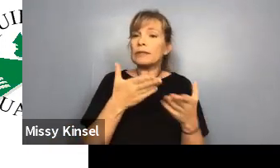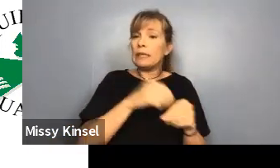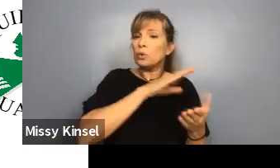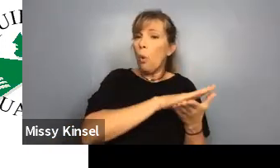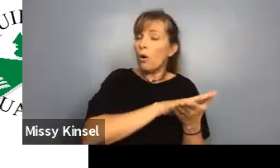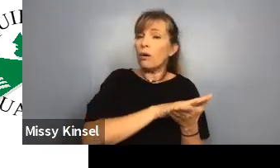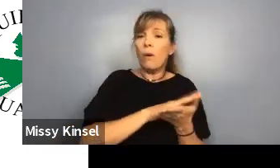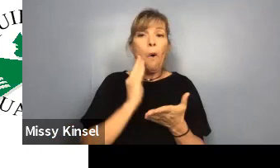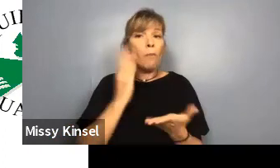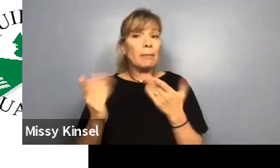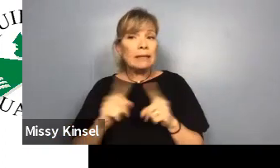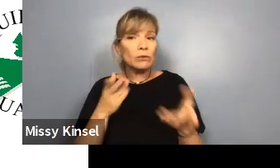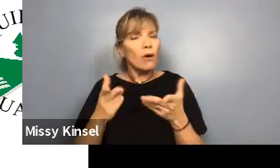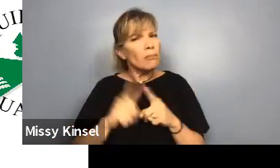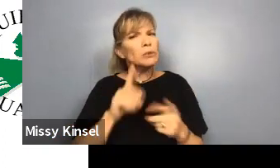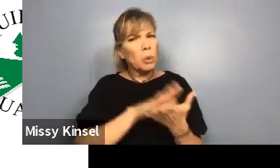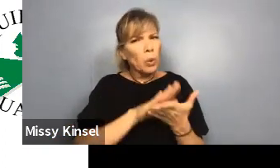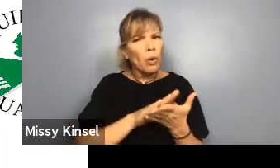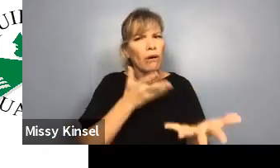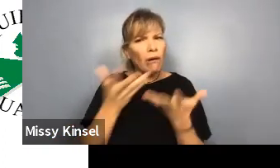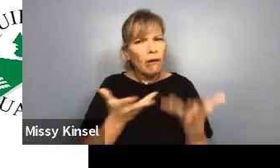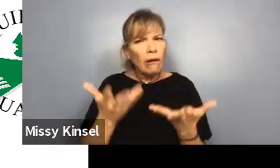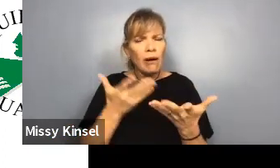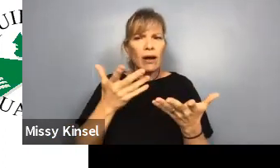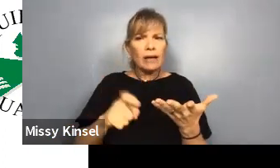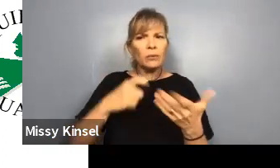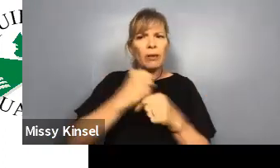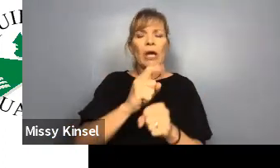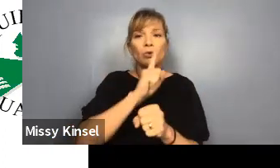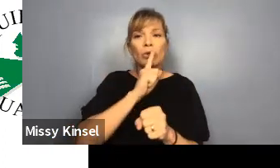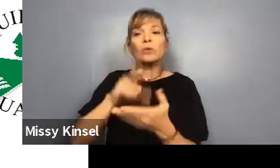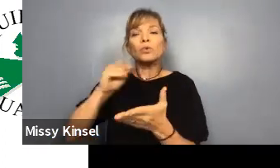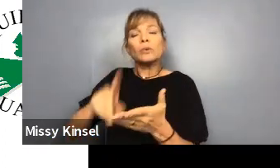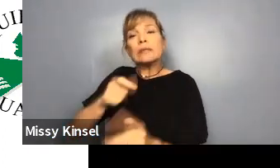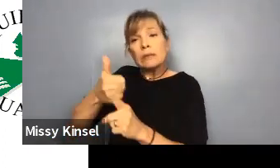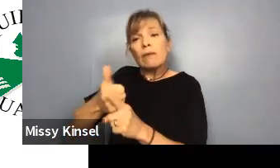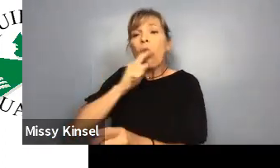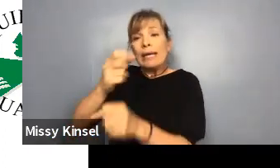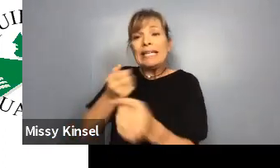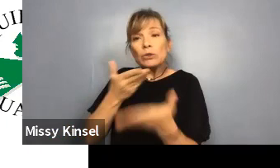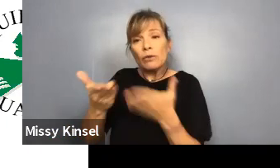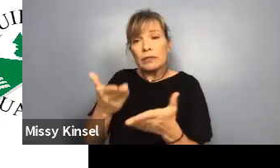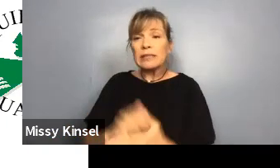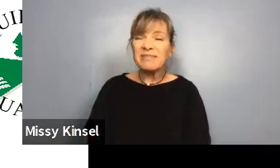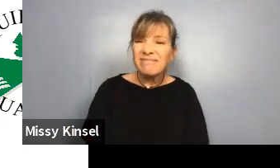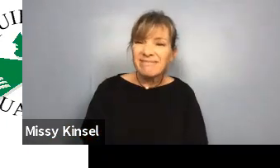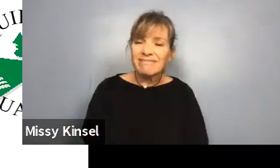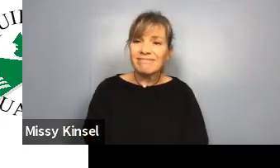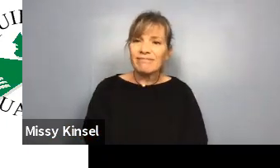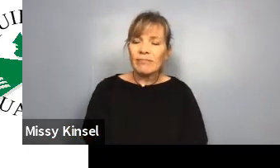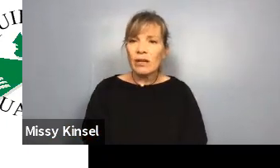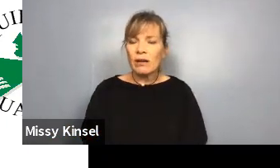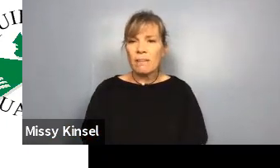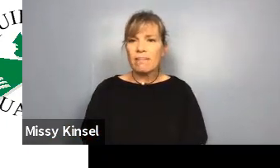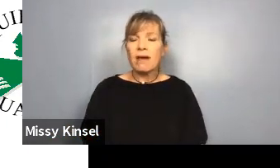school is supposed to work to, you know, make sure that the students are receiving some services. So if they were in